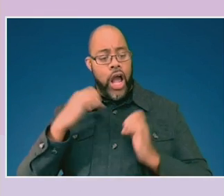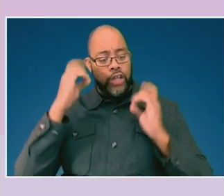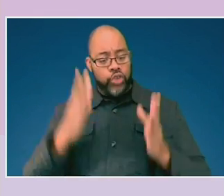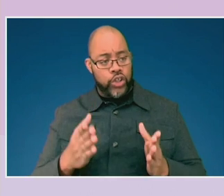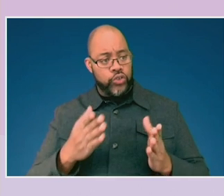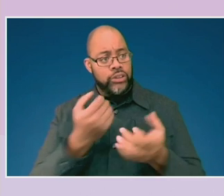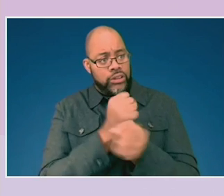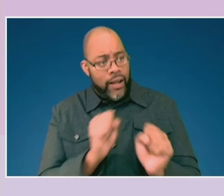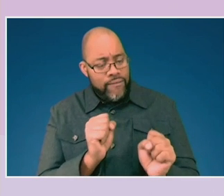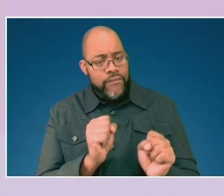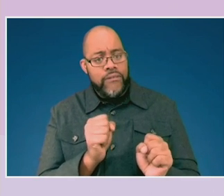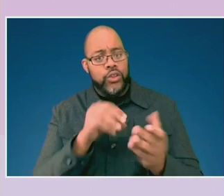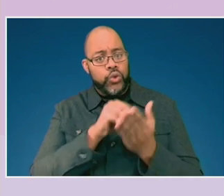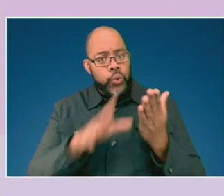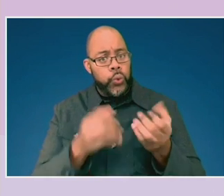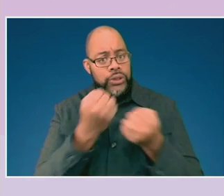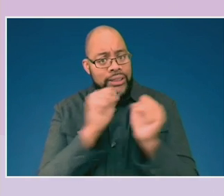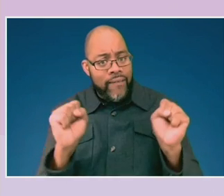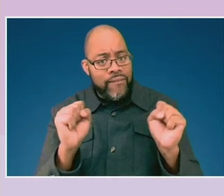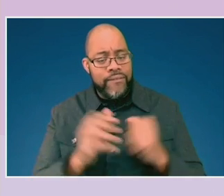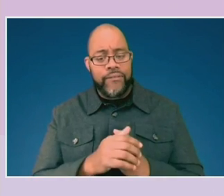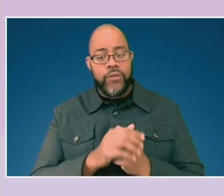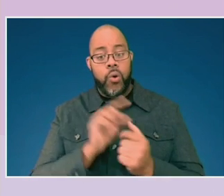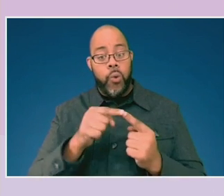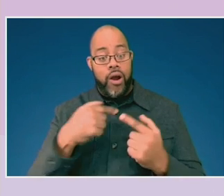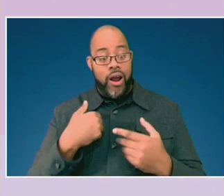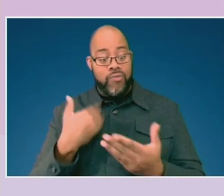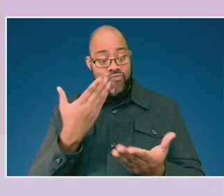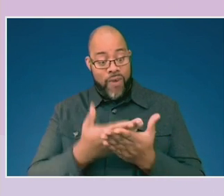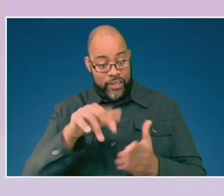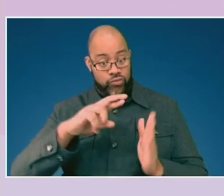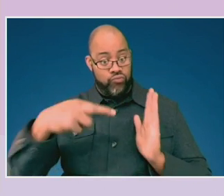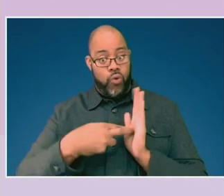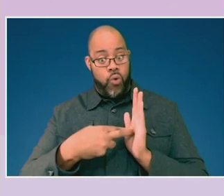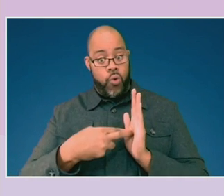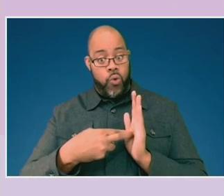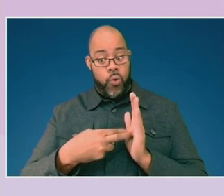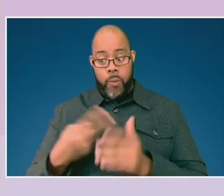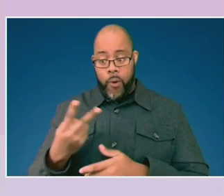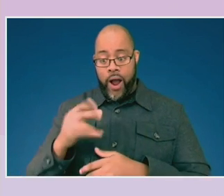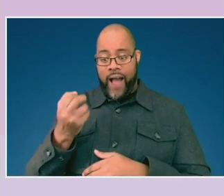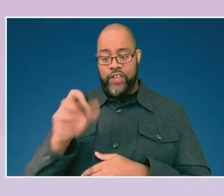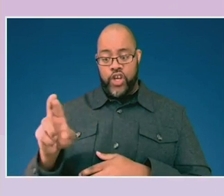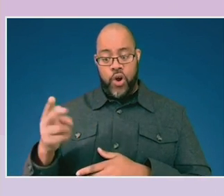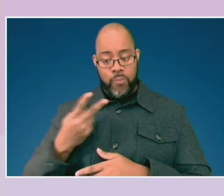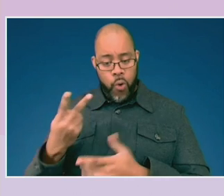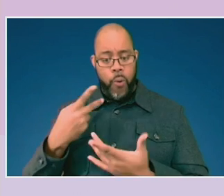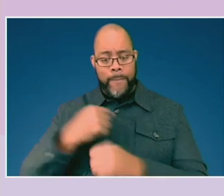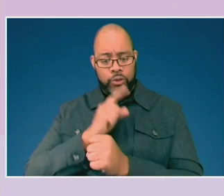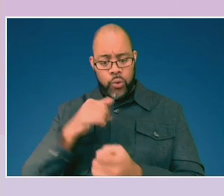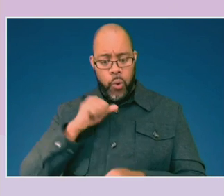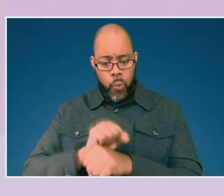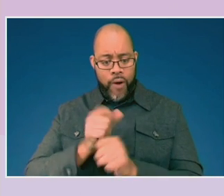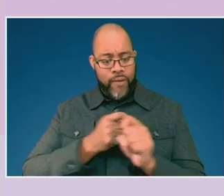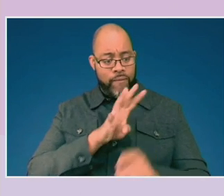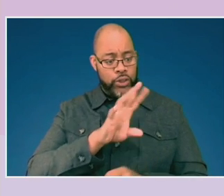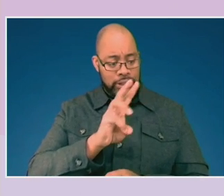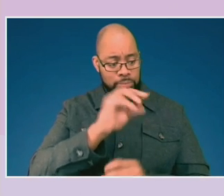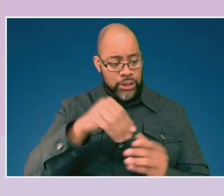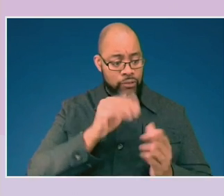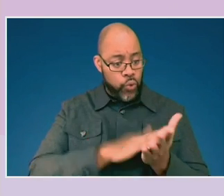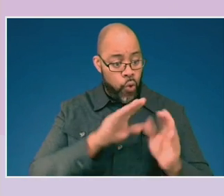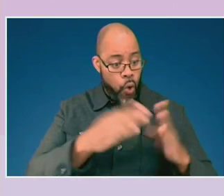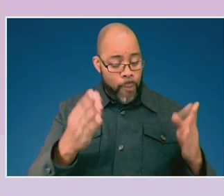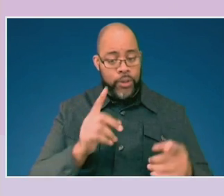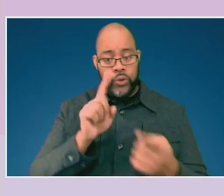and our students were safe. And then when I got to this role, Javier and I worked together to make sure that we went from 46% of our schools open